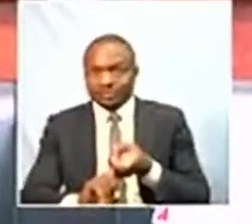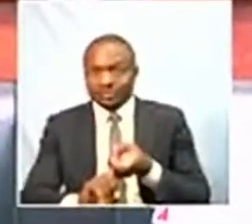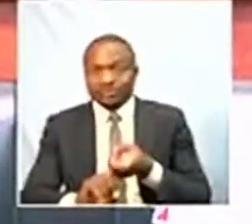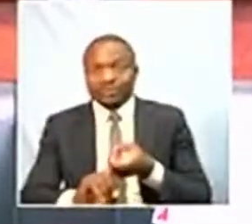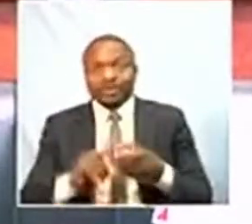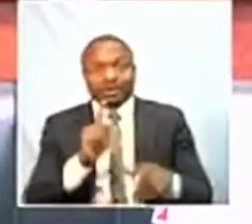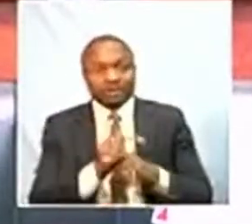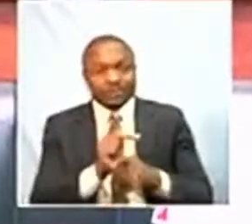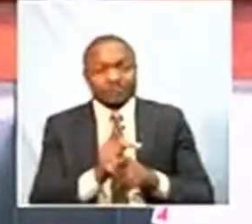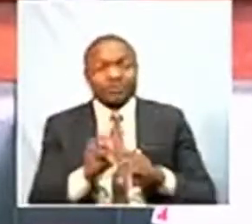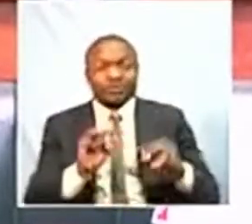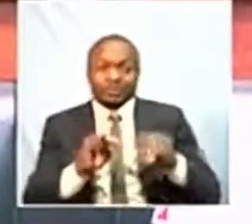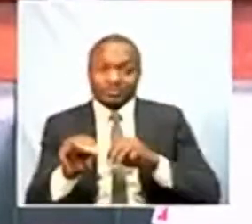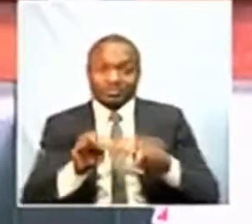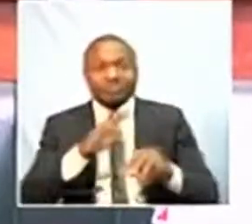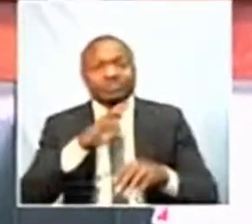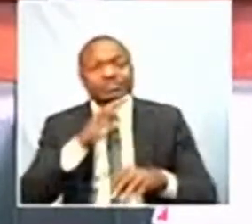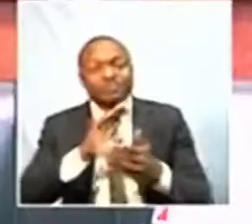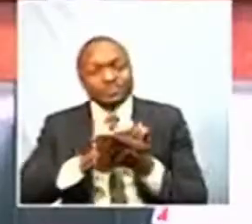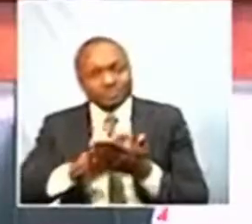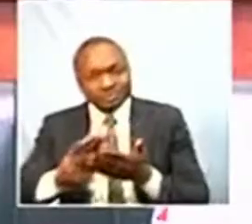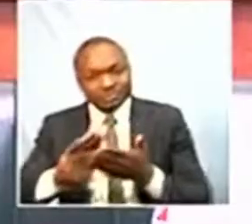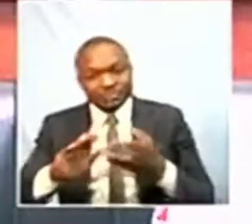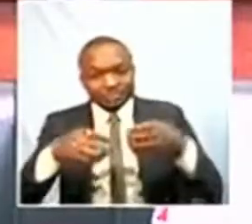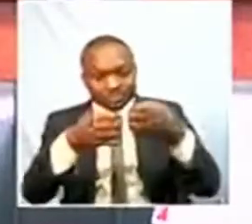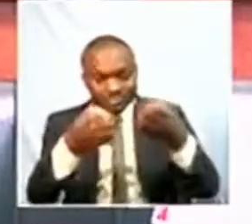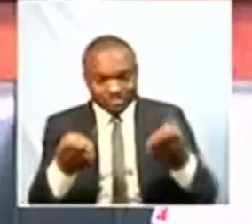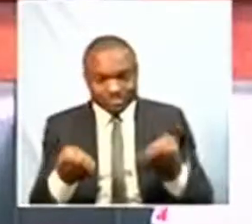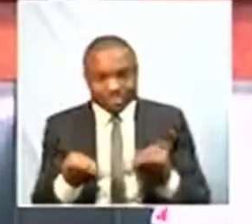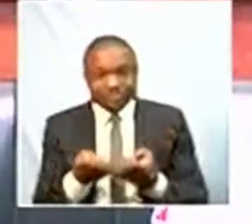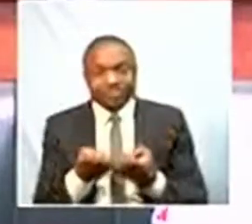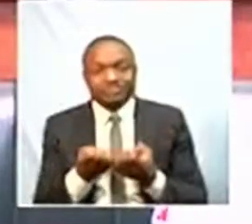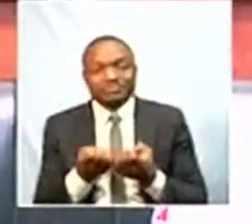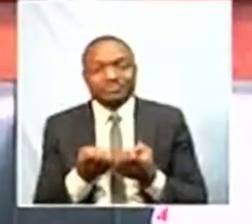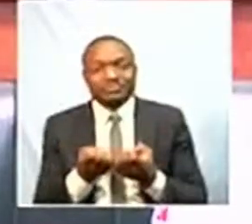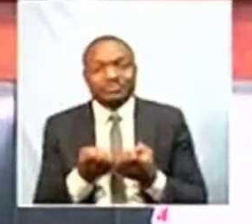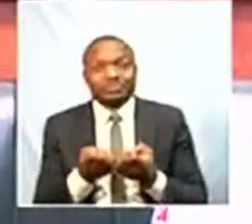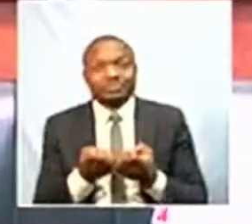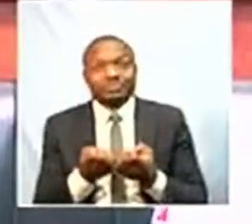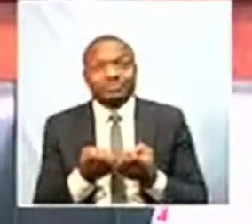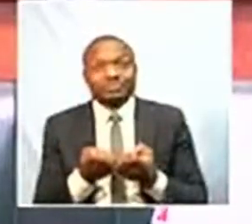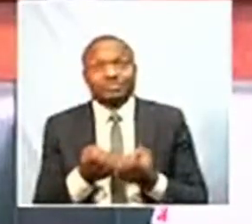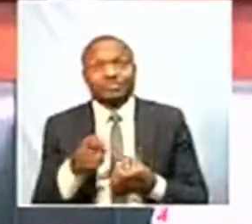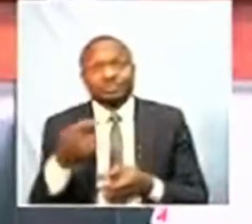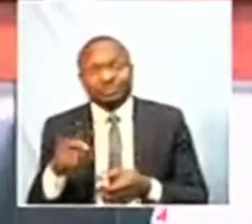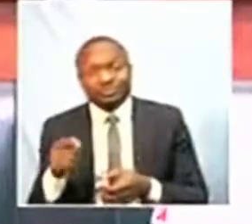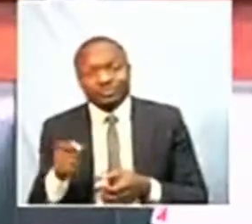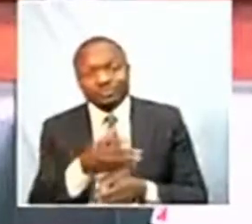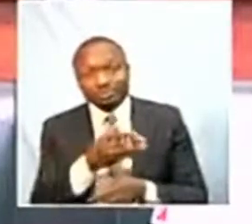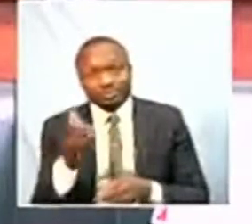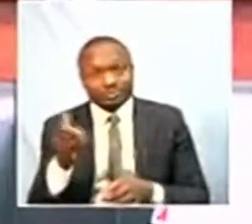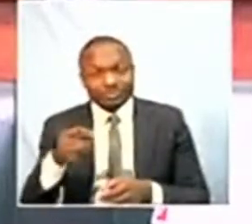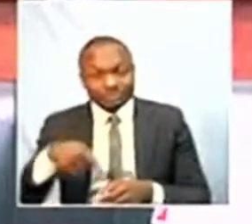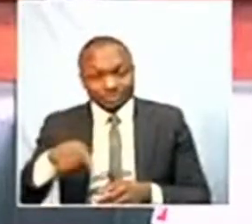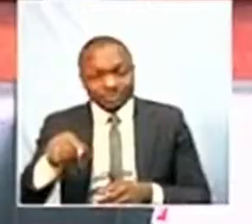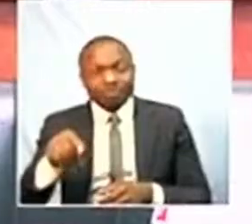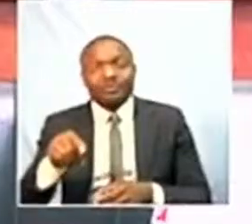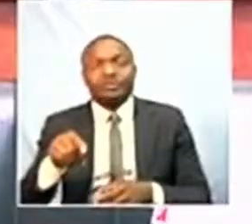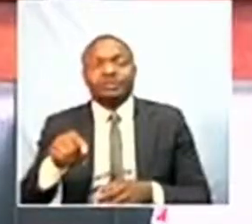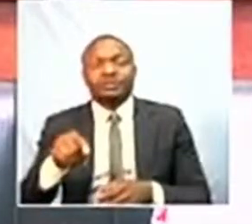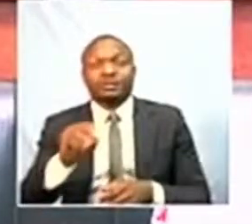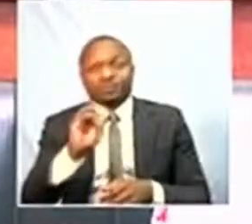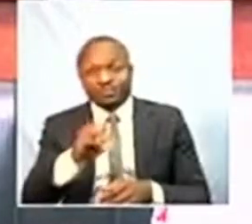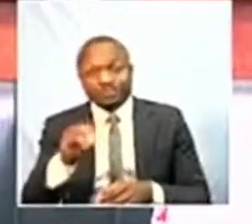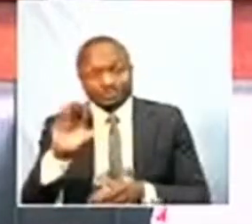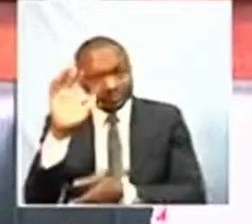waste. Clean surroundings limit pollution and harmful substances. Green practices sustain natural resources. Planting trees